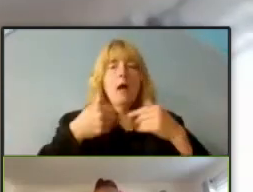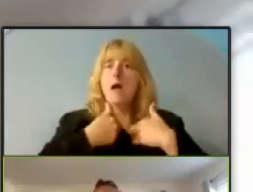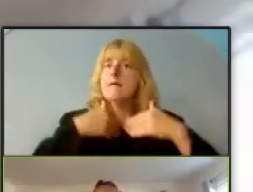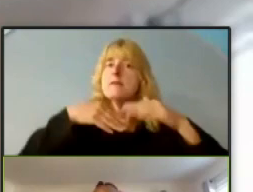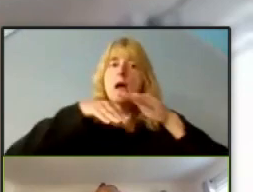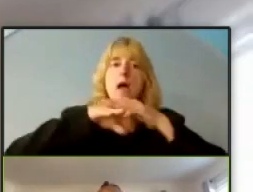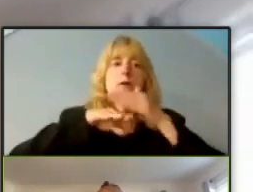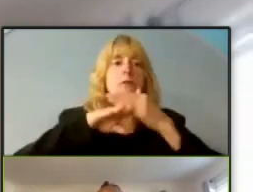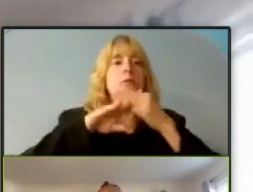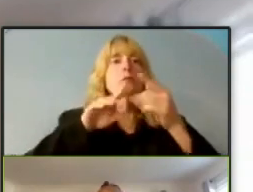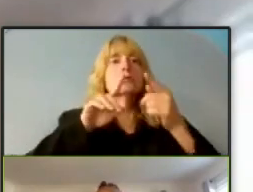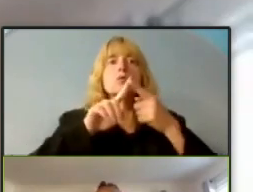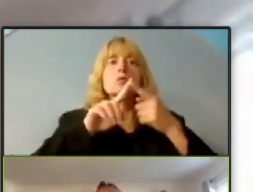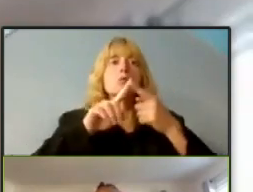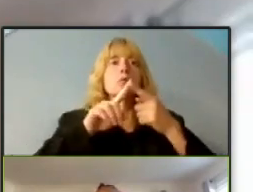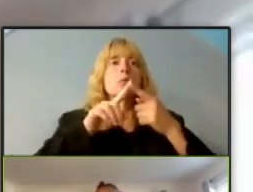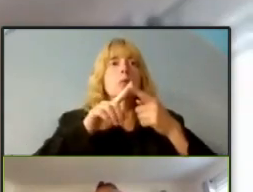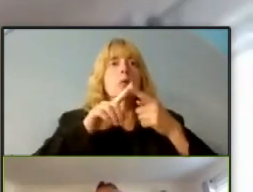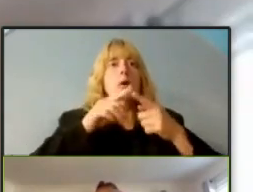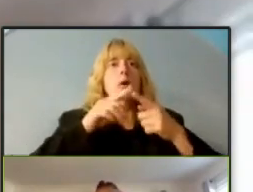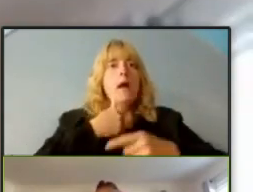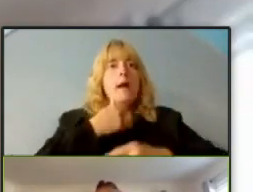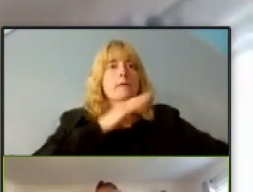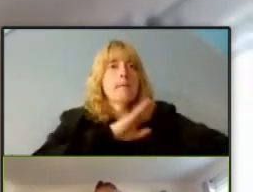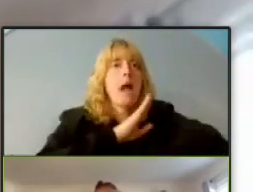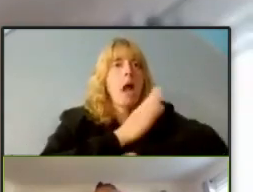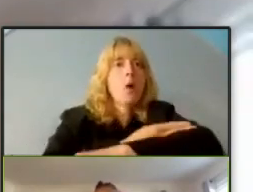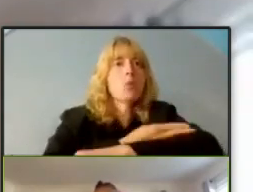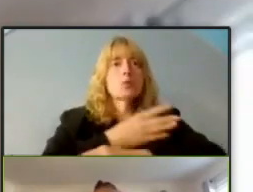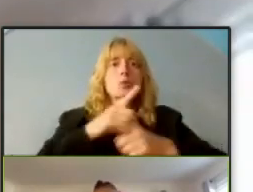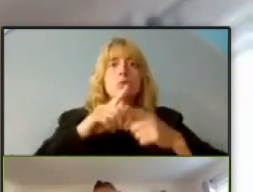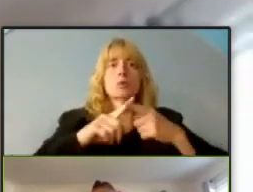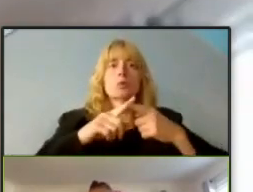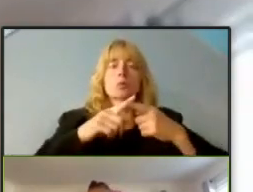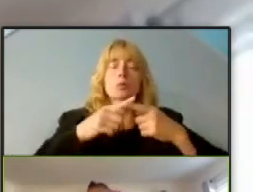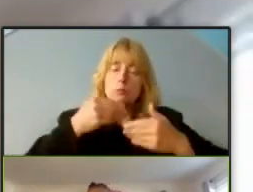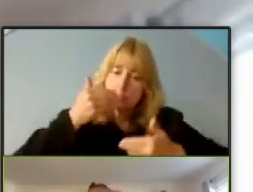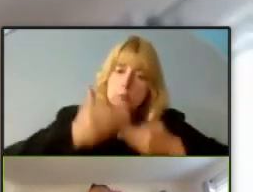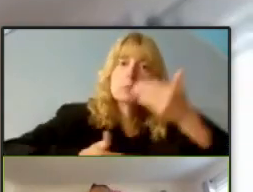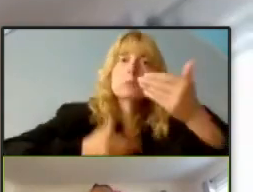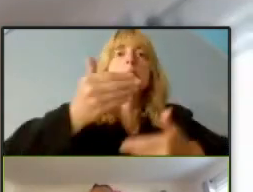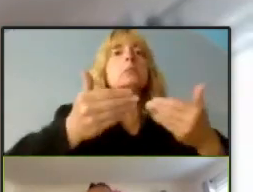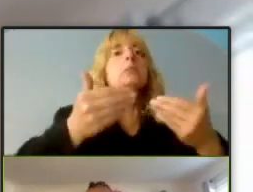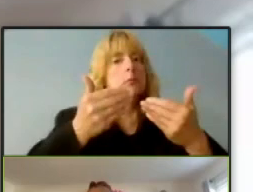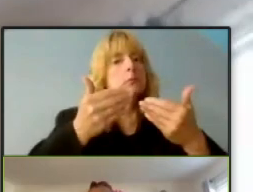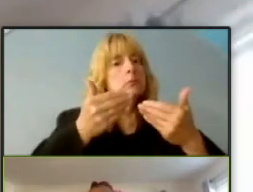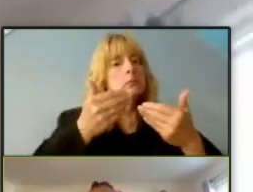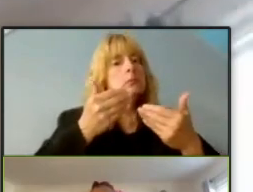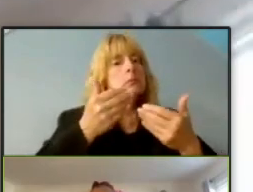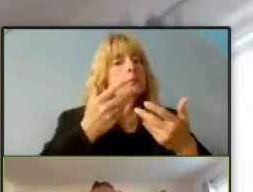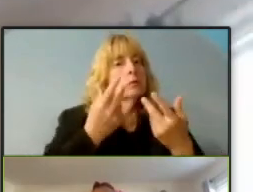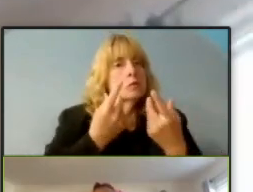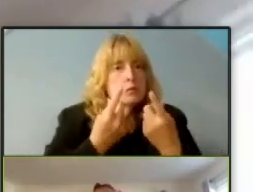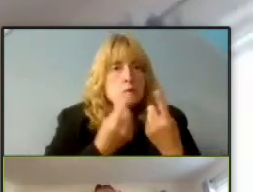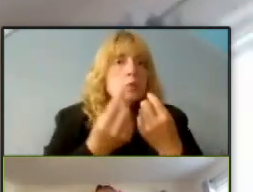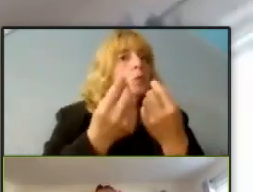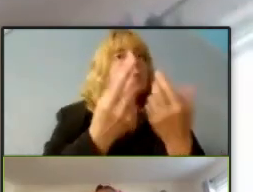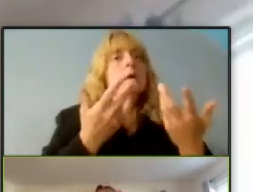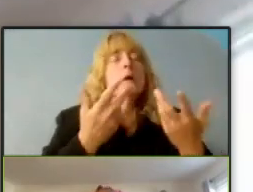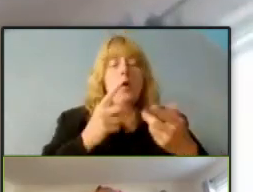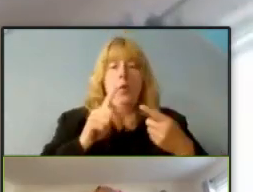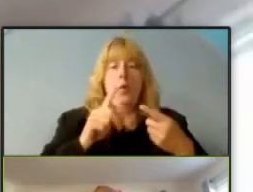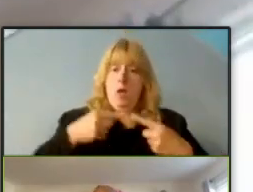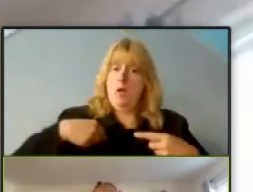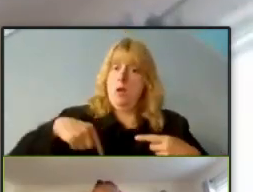the ability to move your power forward from a conscious place. And so in this time when we are all feeling